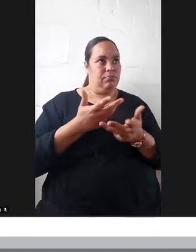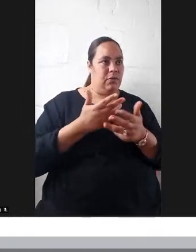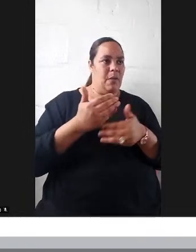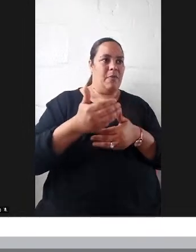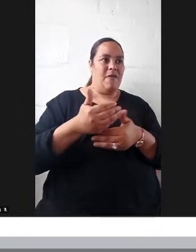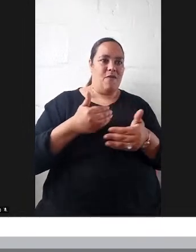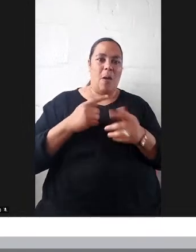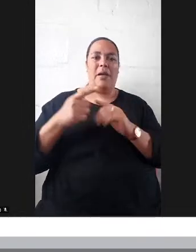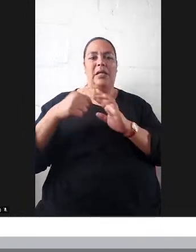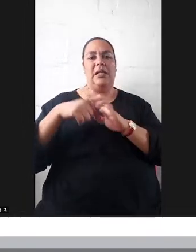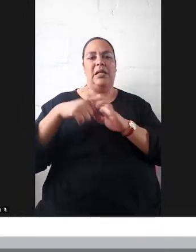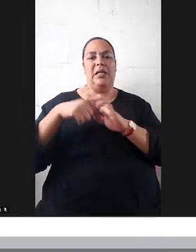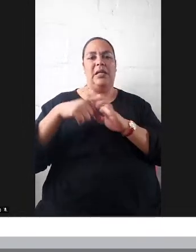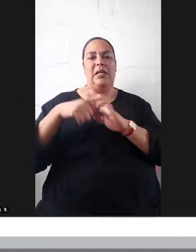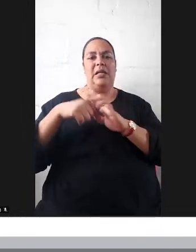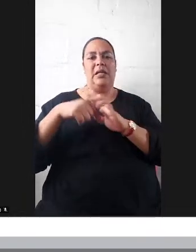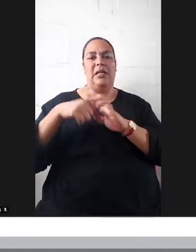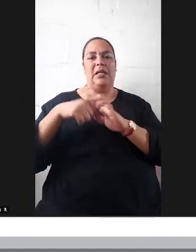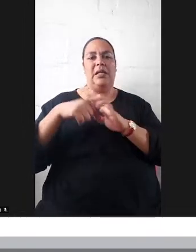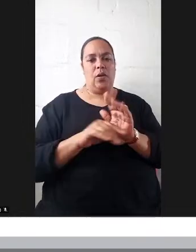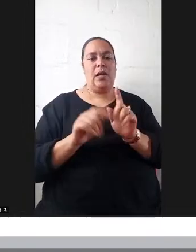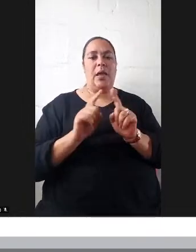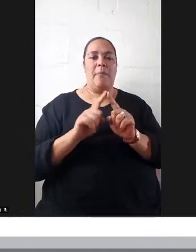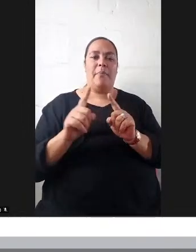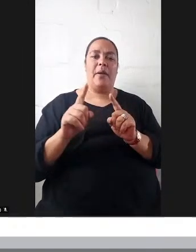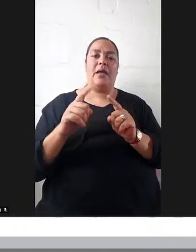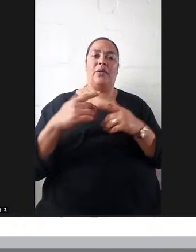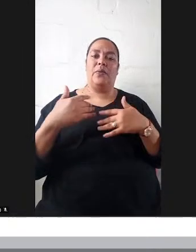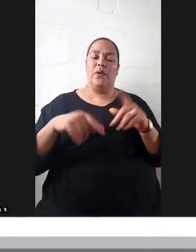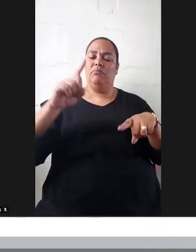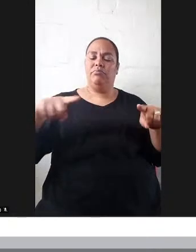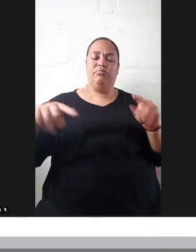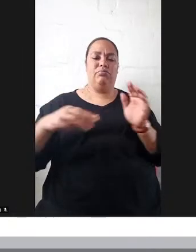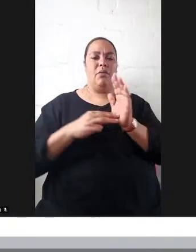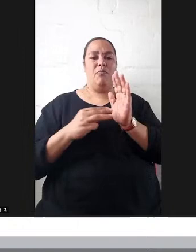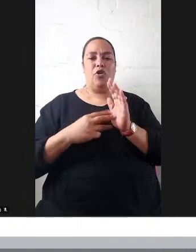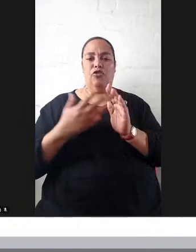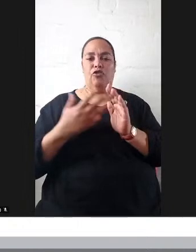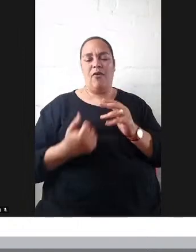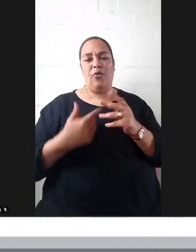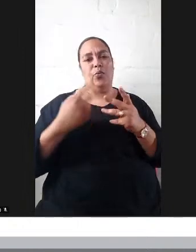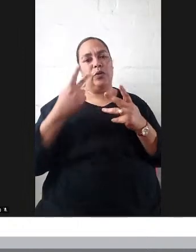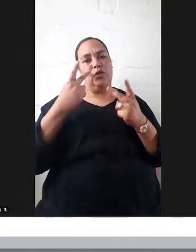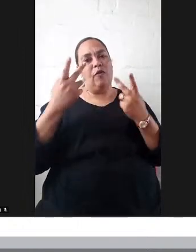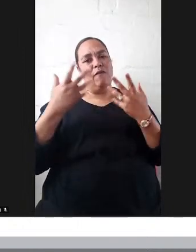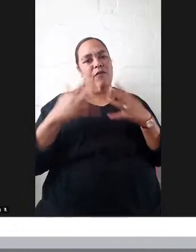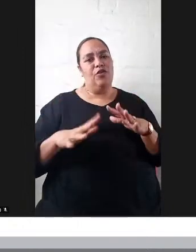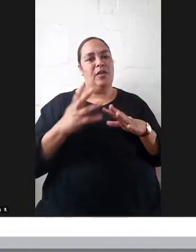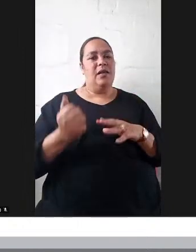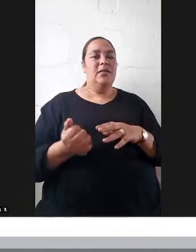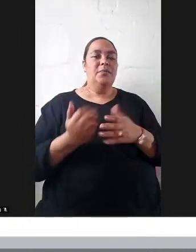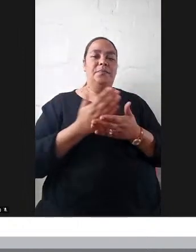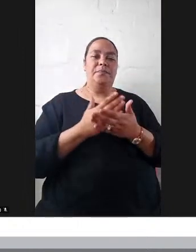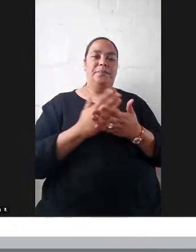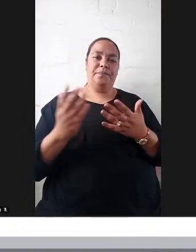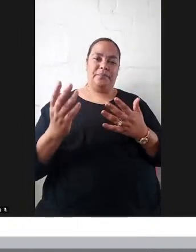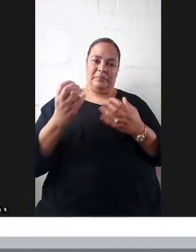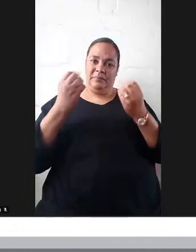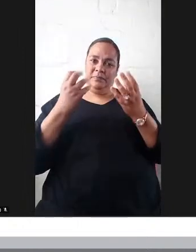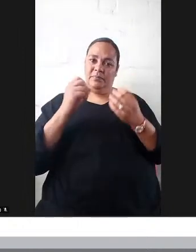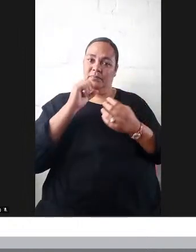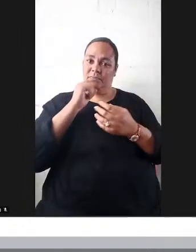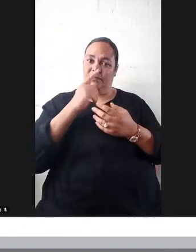detailed program. It has a range of modules. You already see some of the data that we're able to